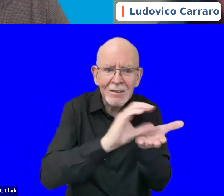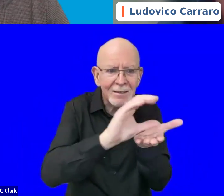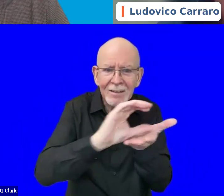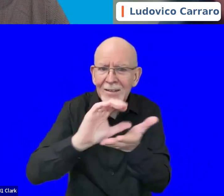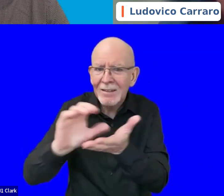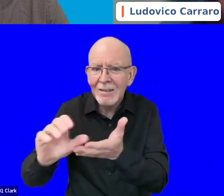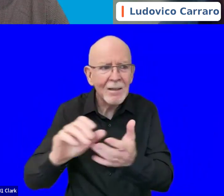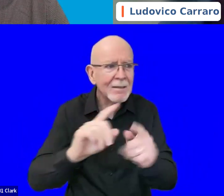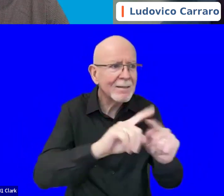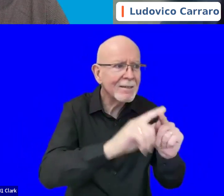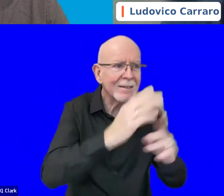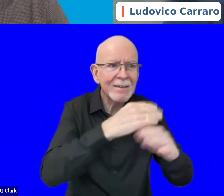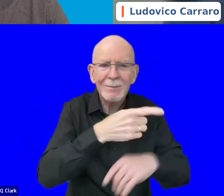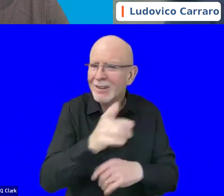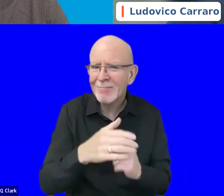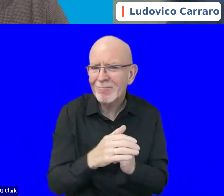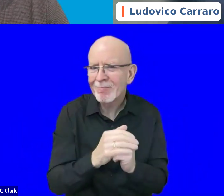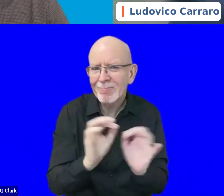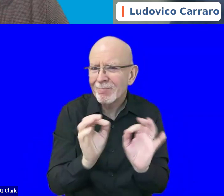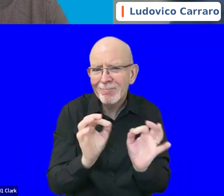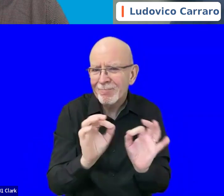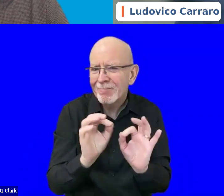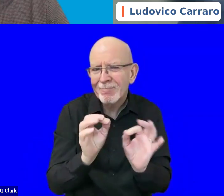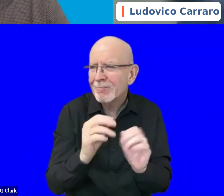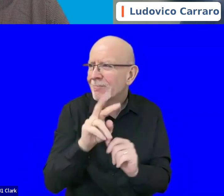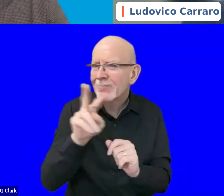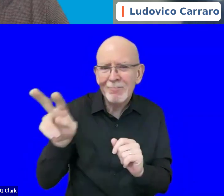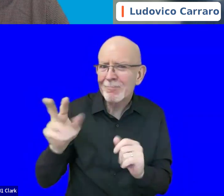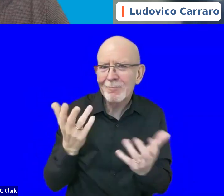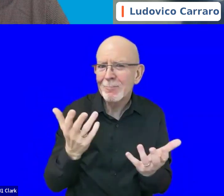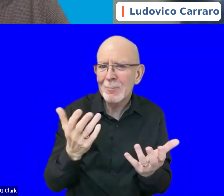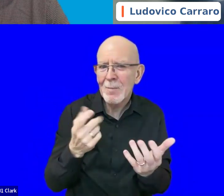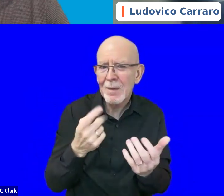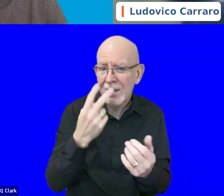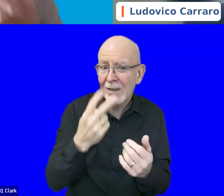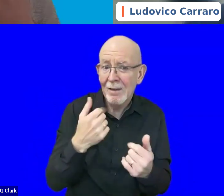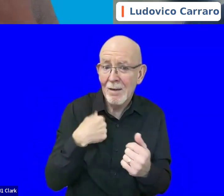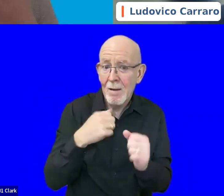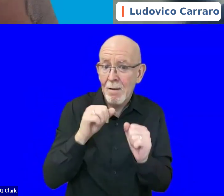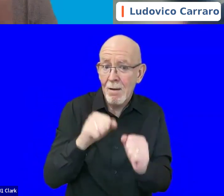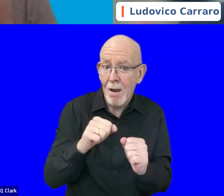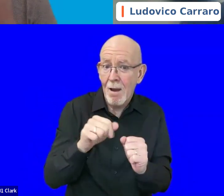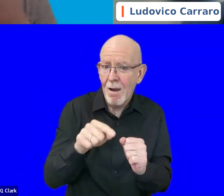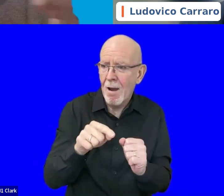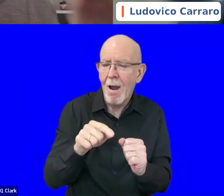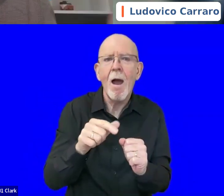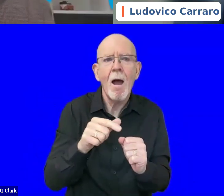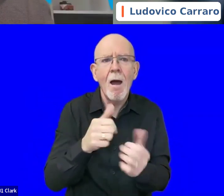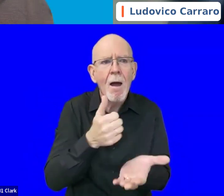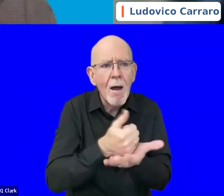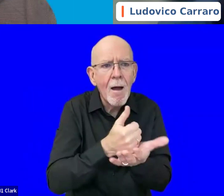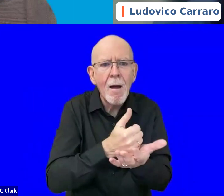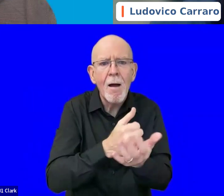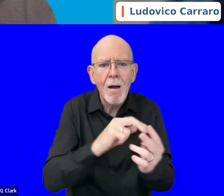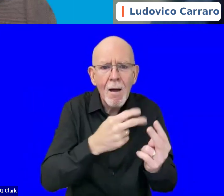Is through services and tailor support that then we address the diversity of needs.